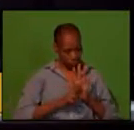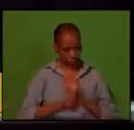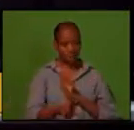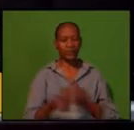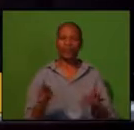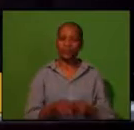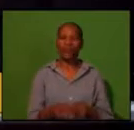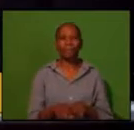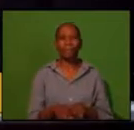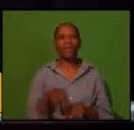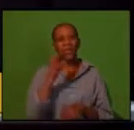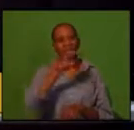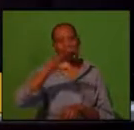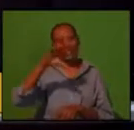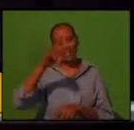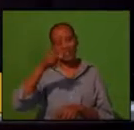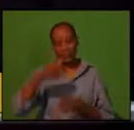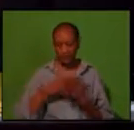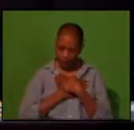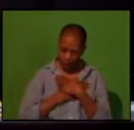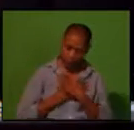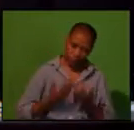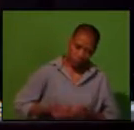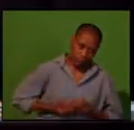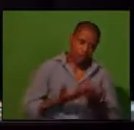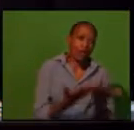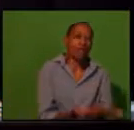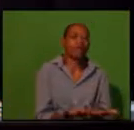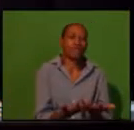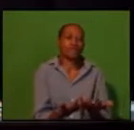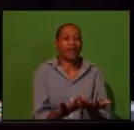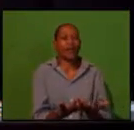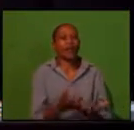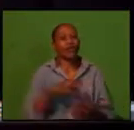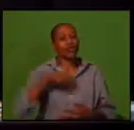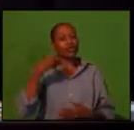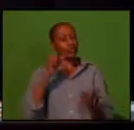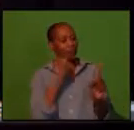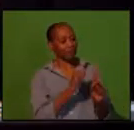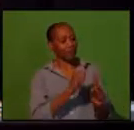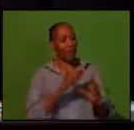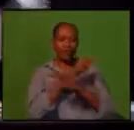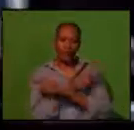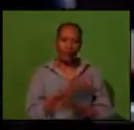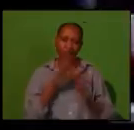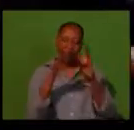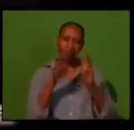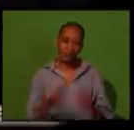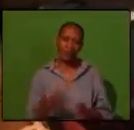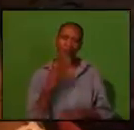Again, the ACDP expresses its deepest condolences. May her soul rest in peace. I thank you.